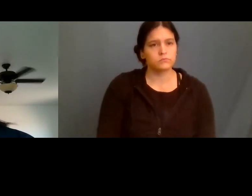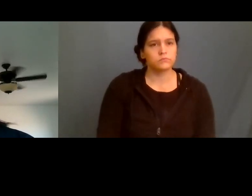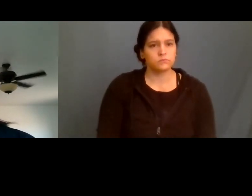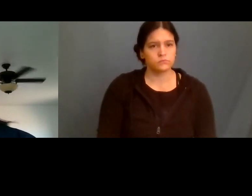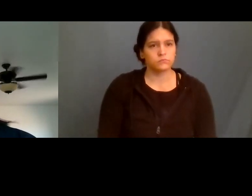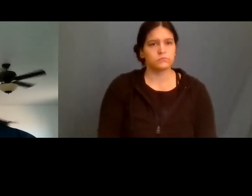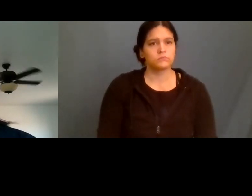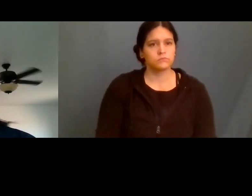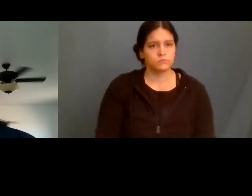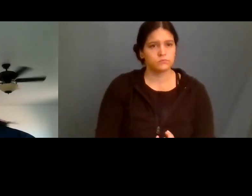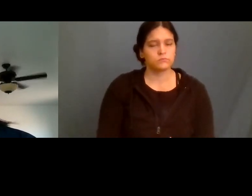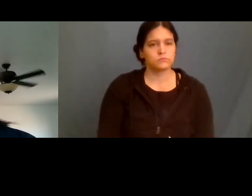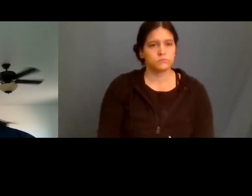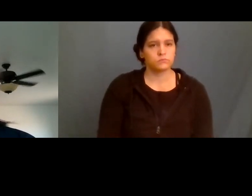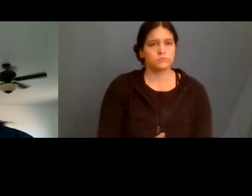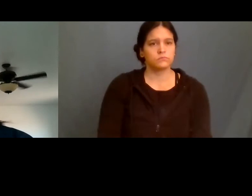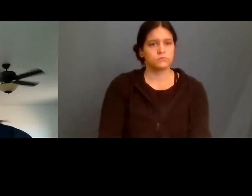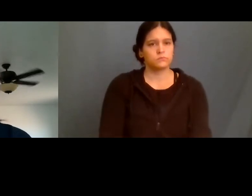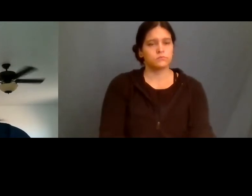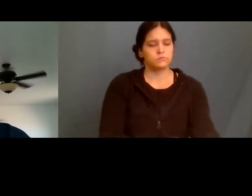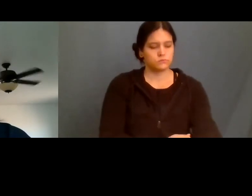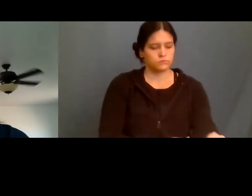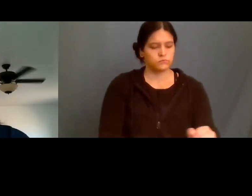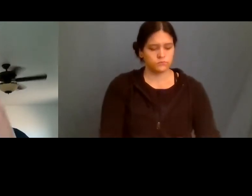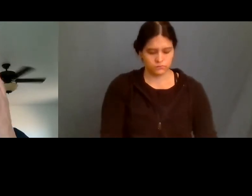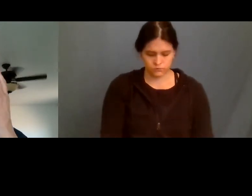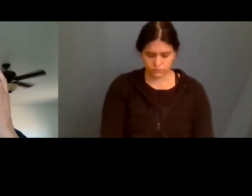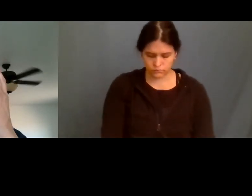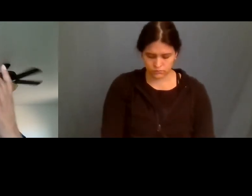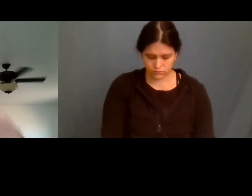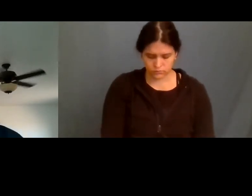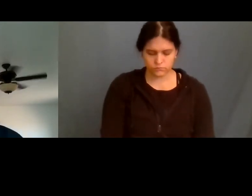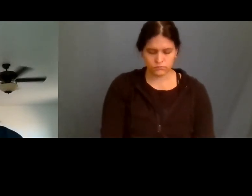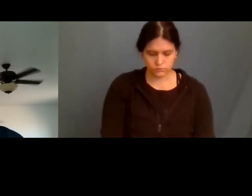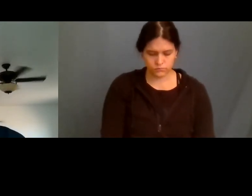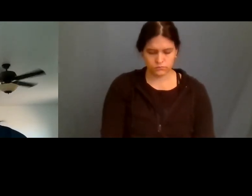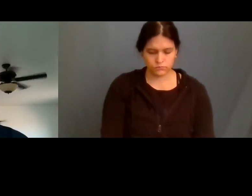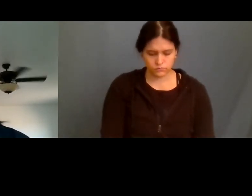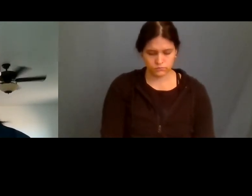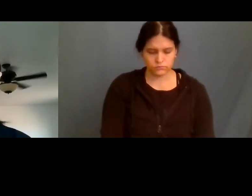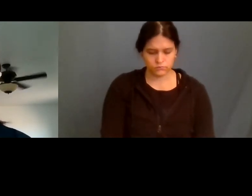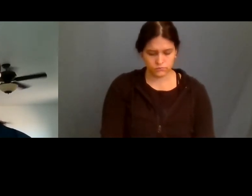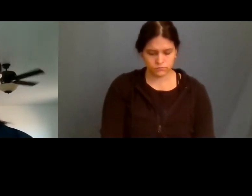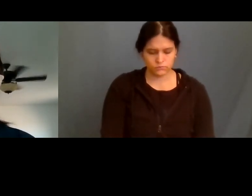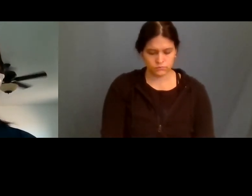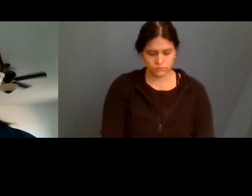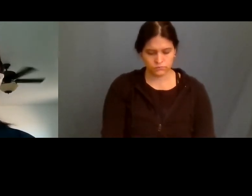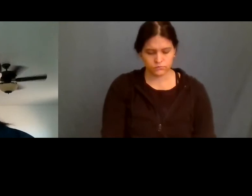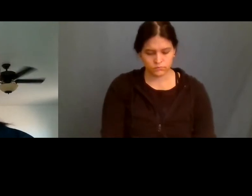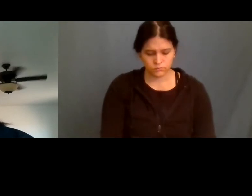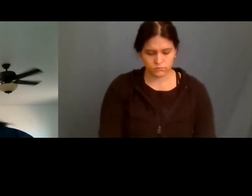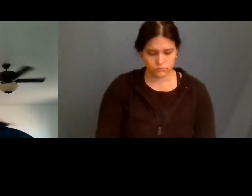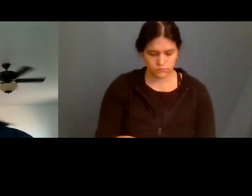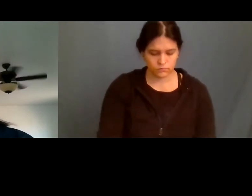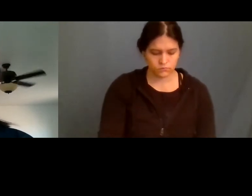out. Yan na ishiko shido kudo e tasha of the kaishi shumashi ejo to the